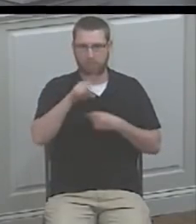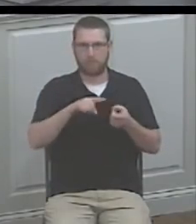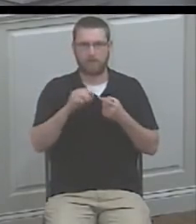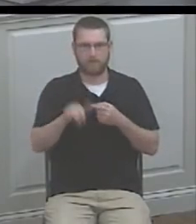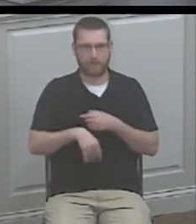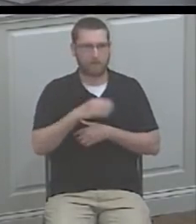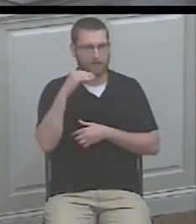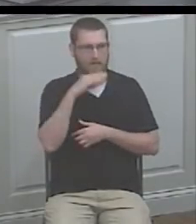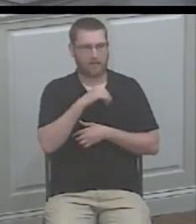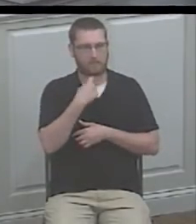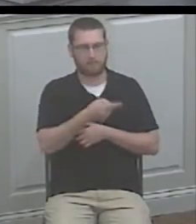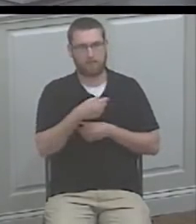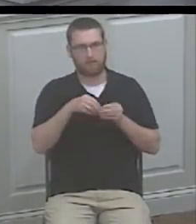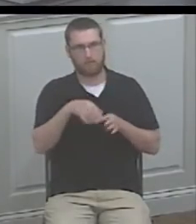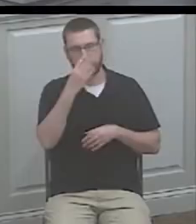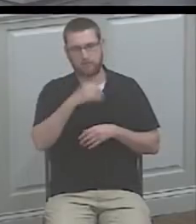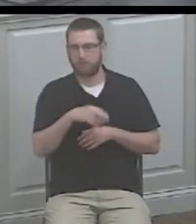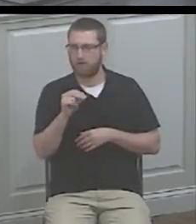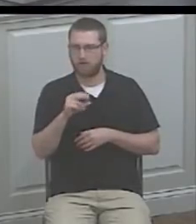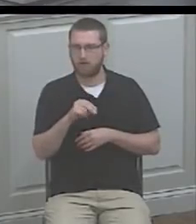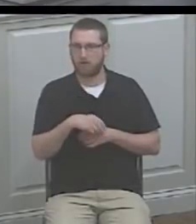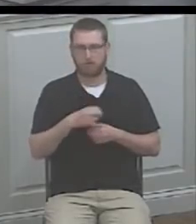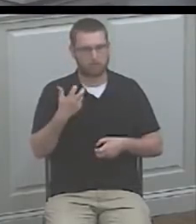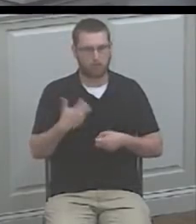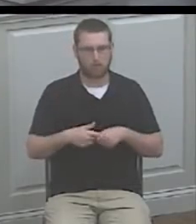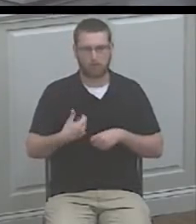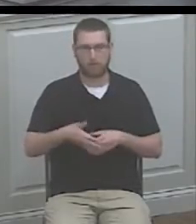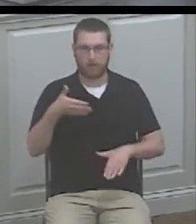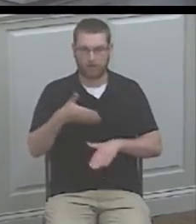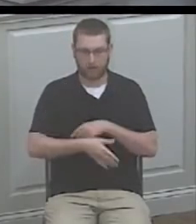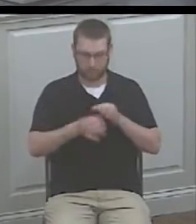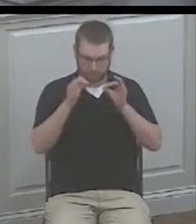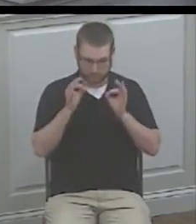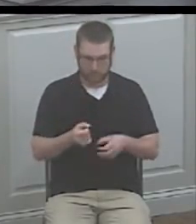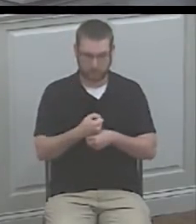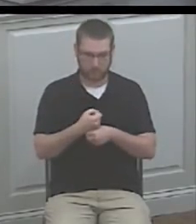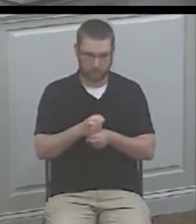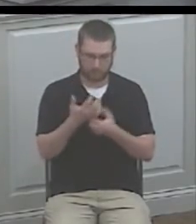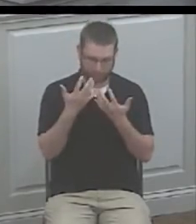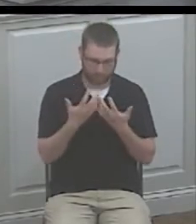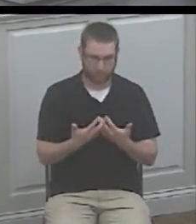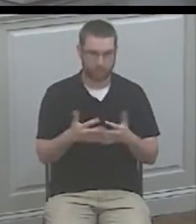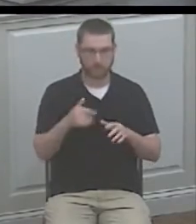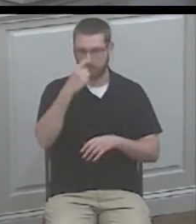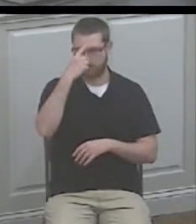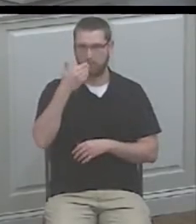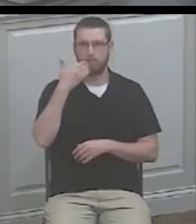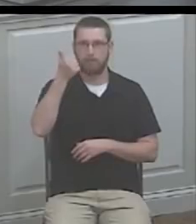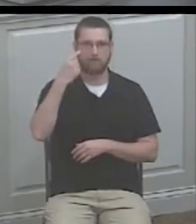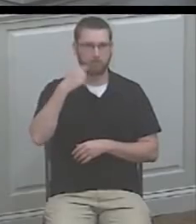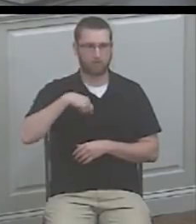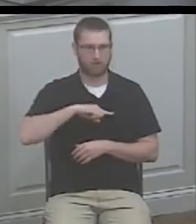be lying to you if I told you I did, but I haven't, because it was tough. But once I make a decision that I think is best for us and best